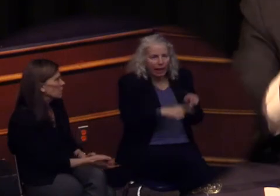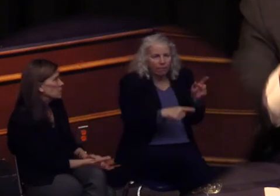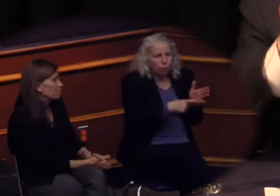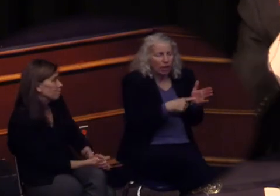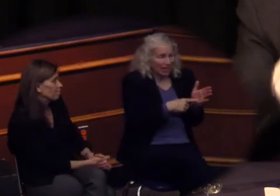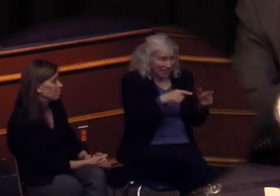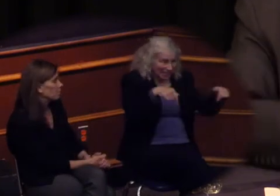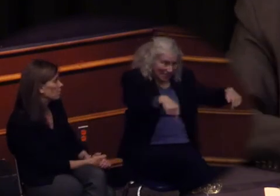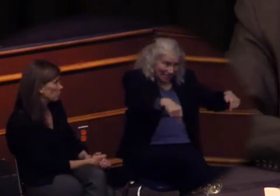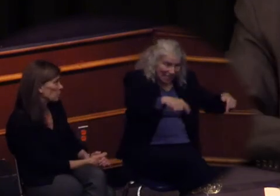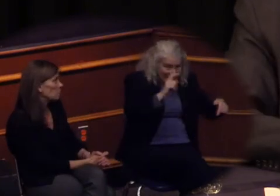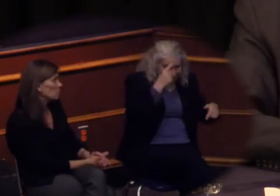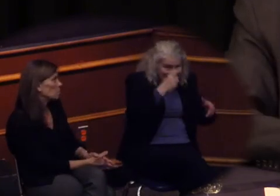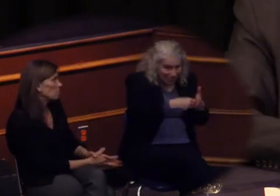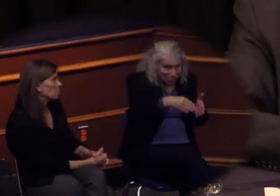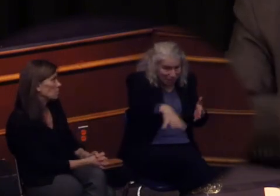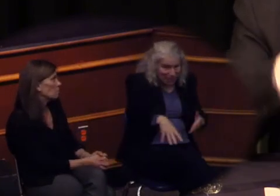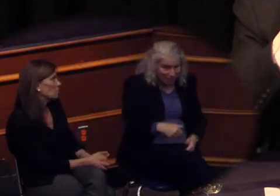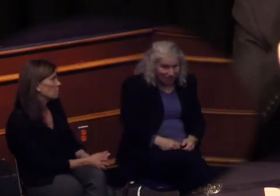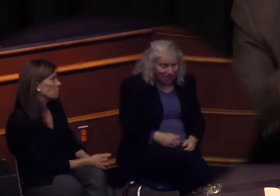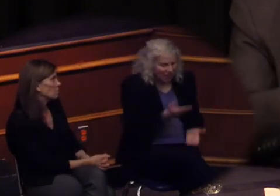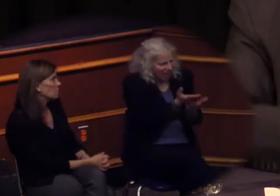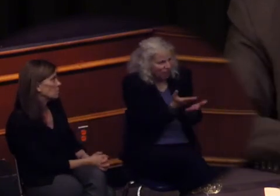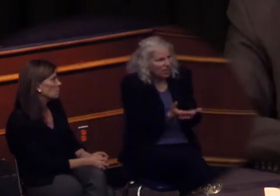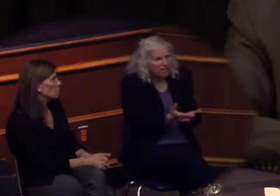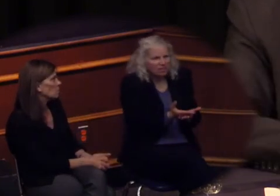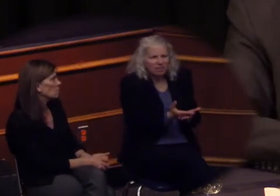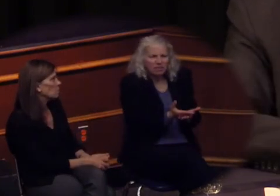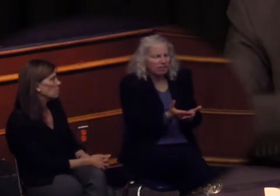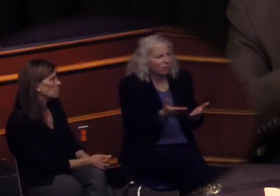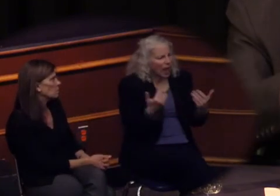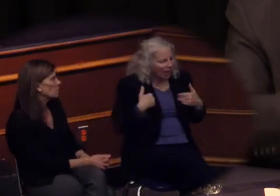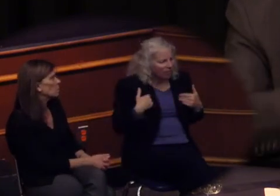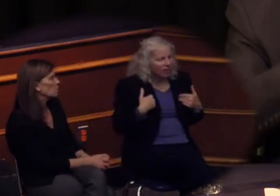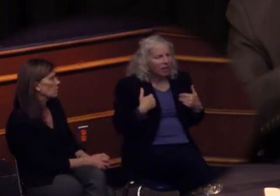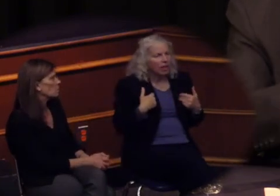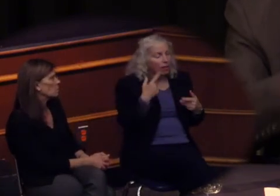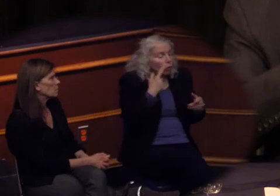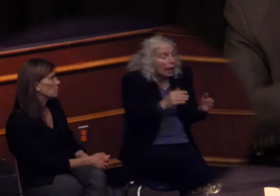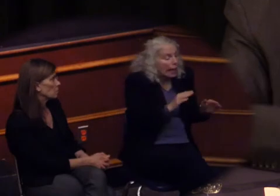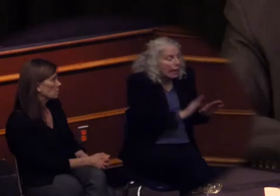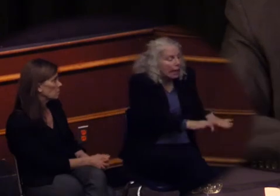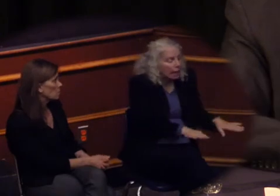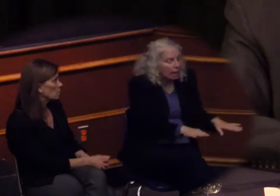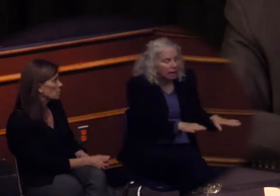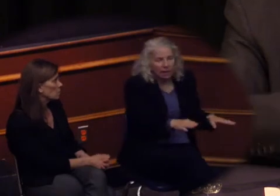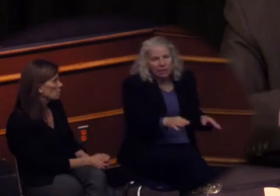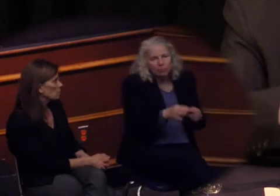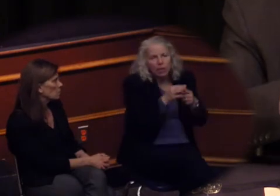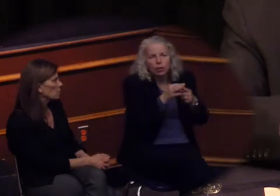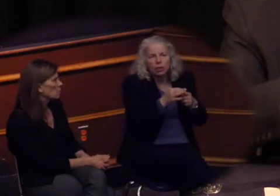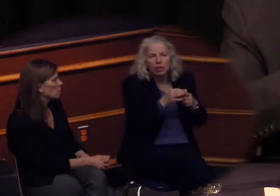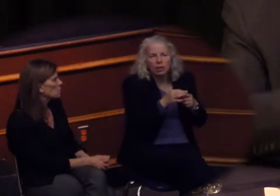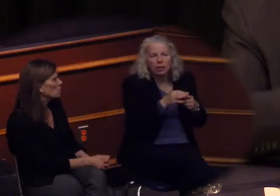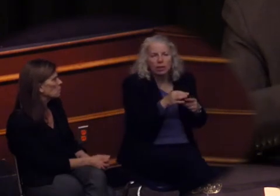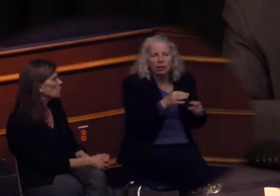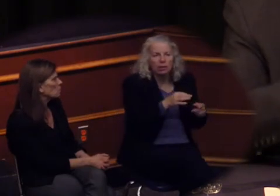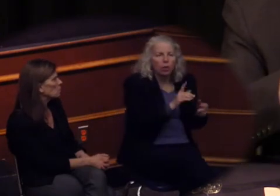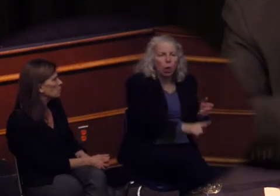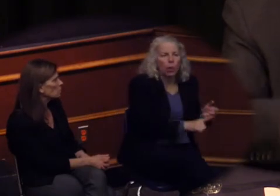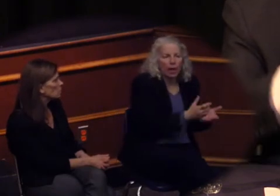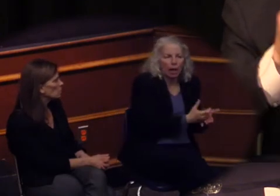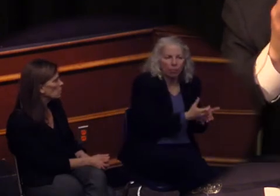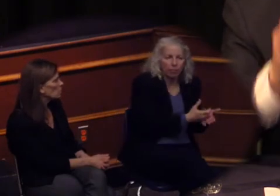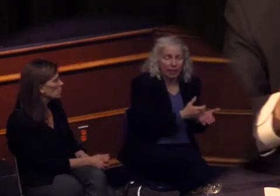And the evidence is clear on this. This is game changing for young kids, particularly lower income kids, if they have access to good